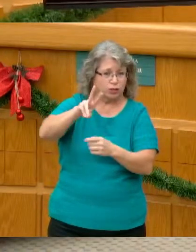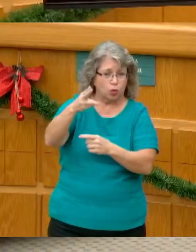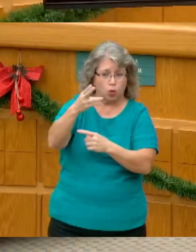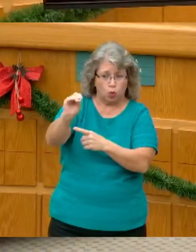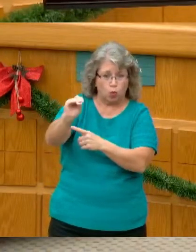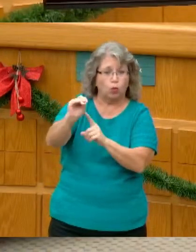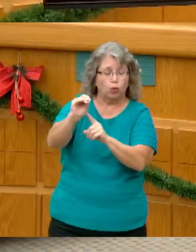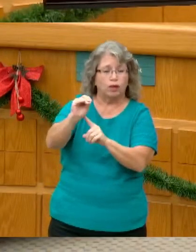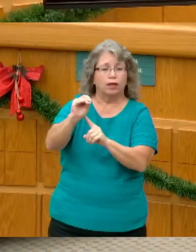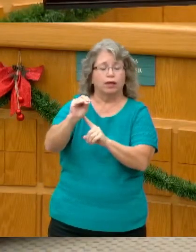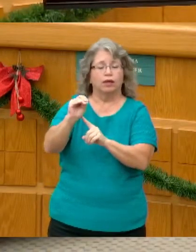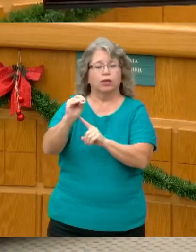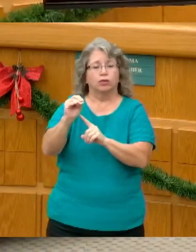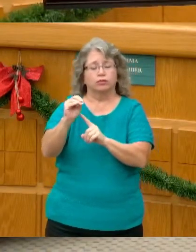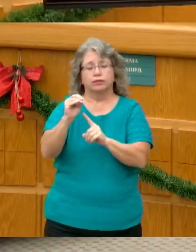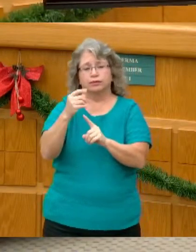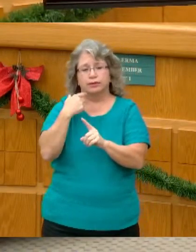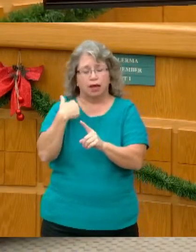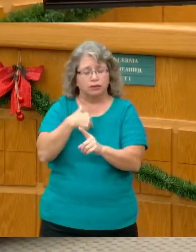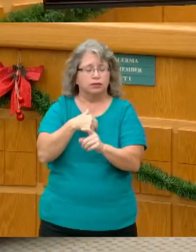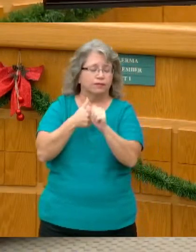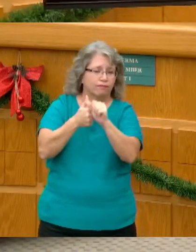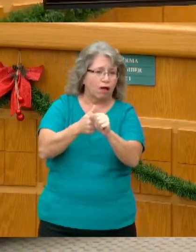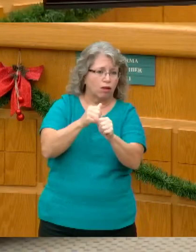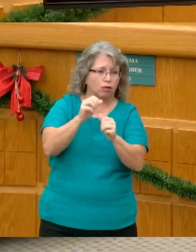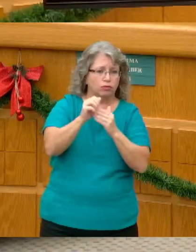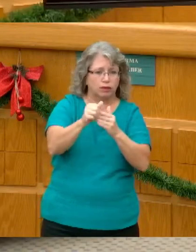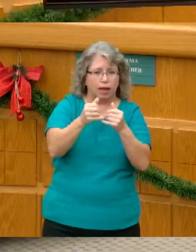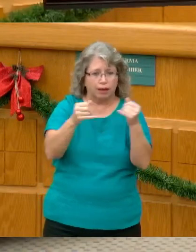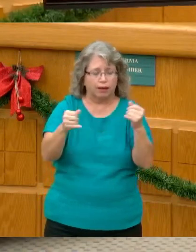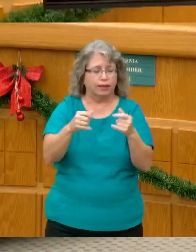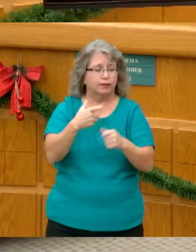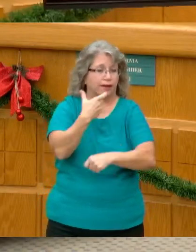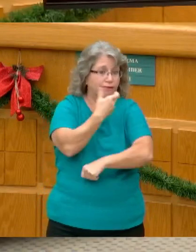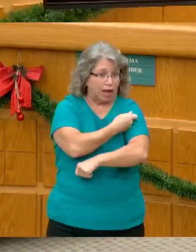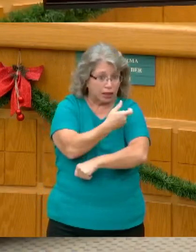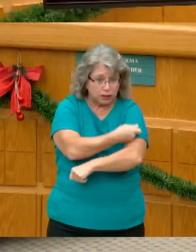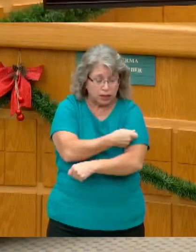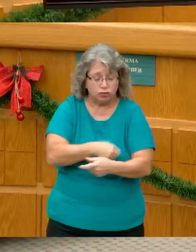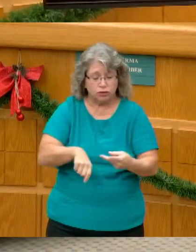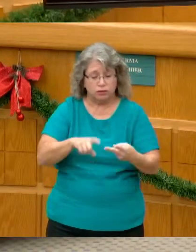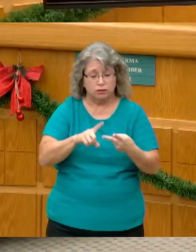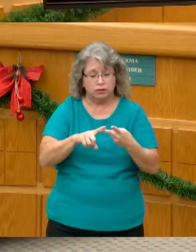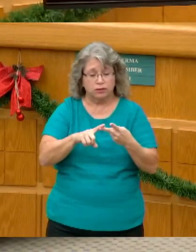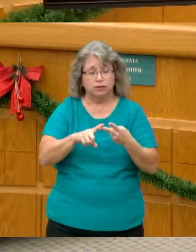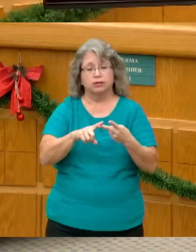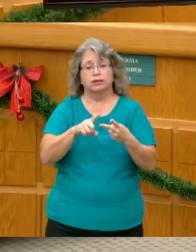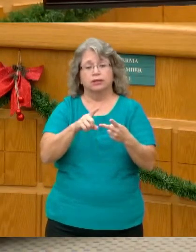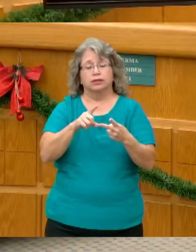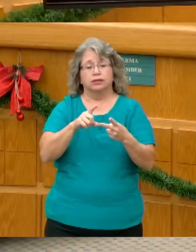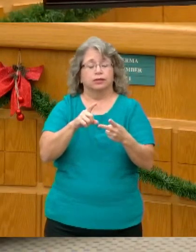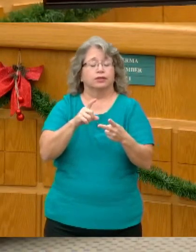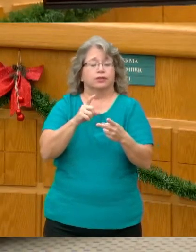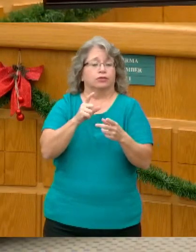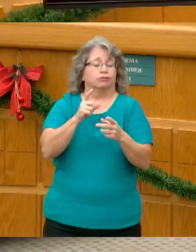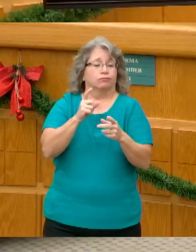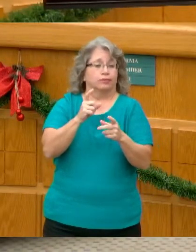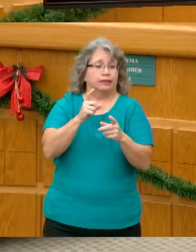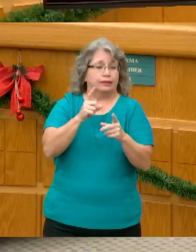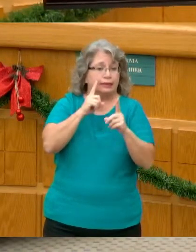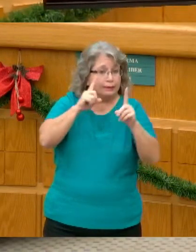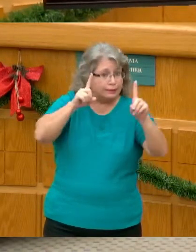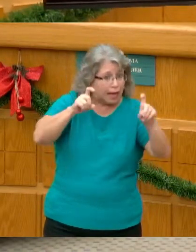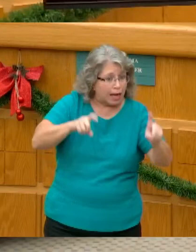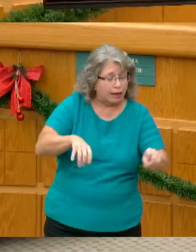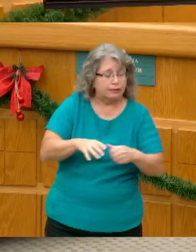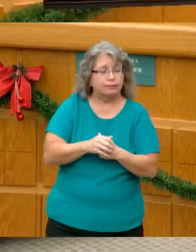guidelines, which include vaccinations, regular testing, social distancing, and frequent hand washing as effective